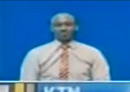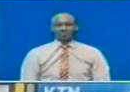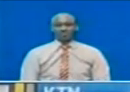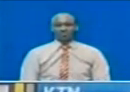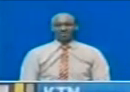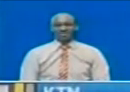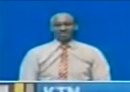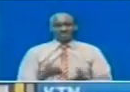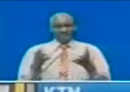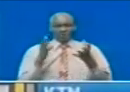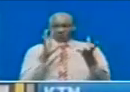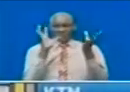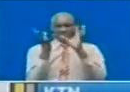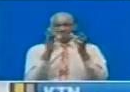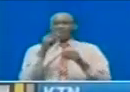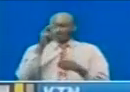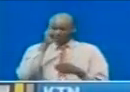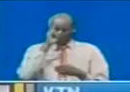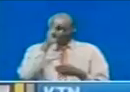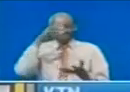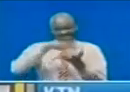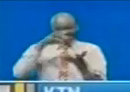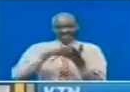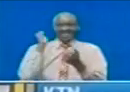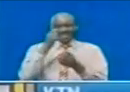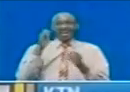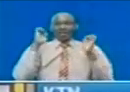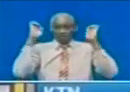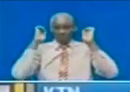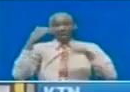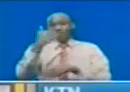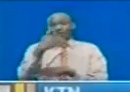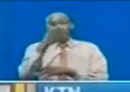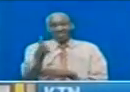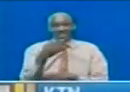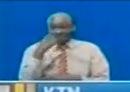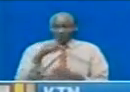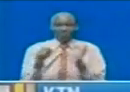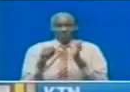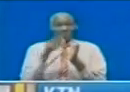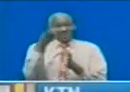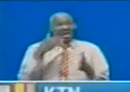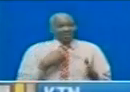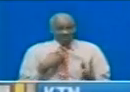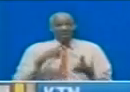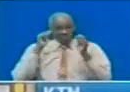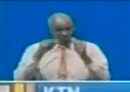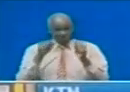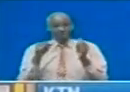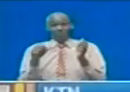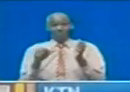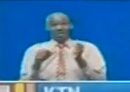Dark clouds hang over this police station at the Kenya-Ethiopia border, as if eerily bespeaking of doom that would appear to have